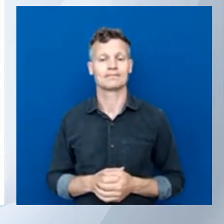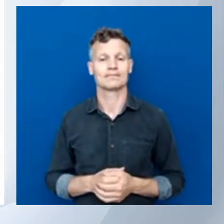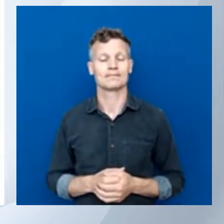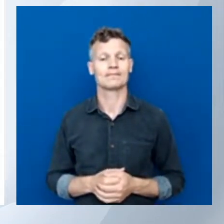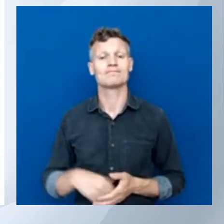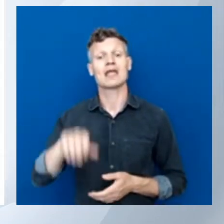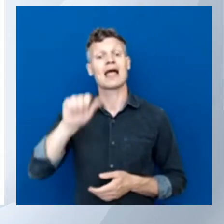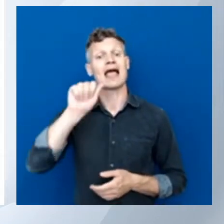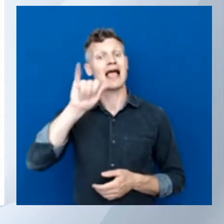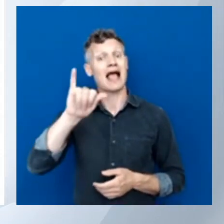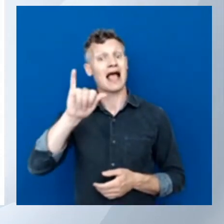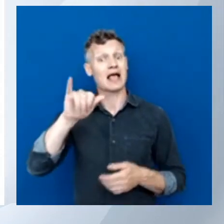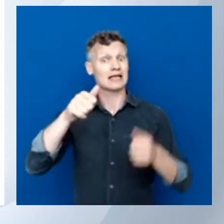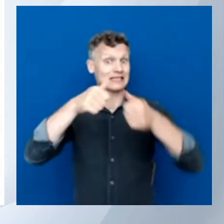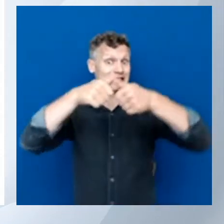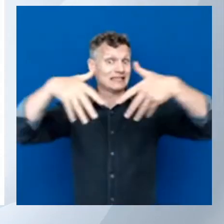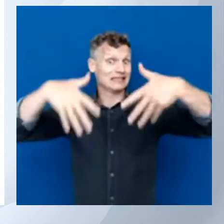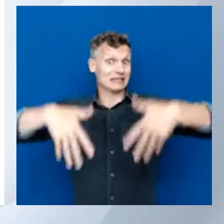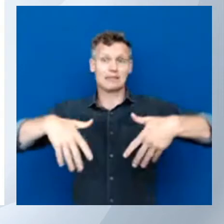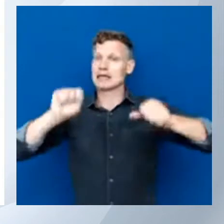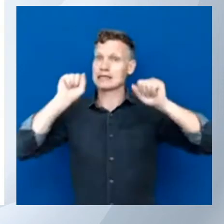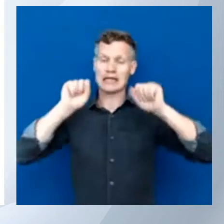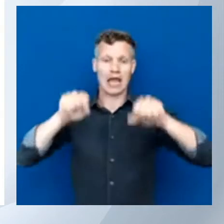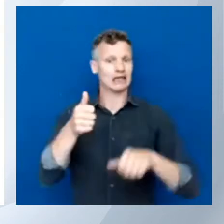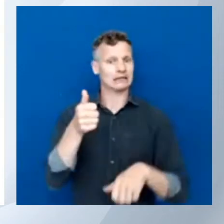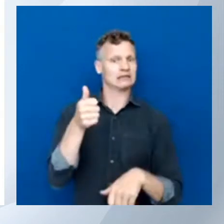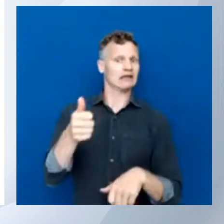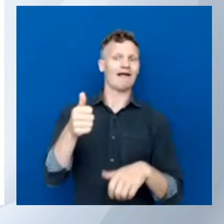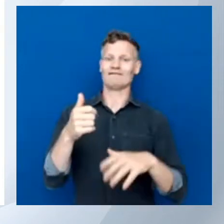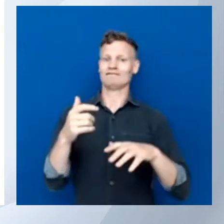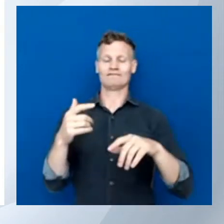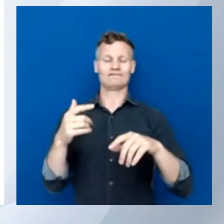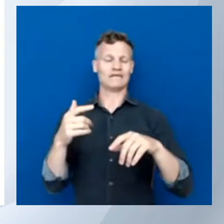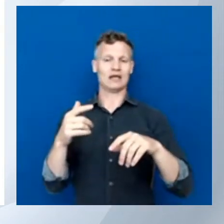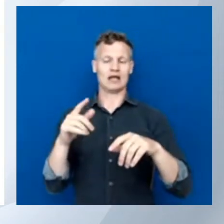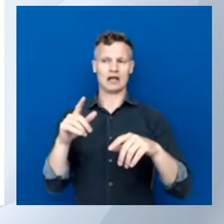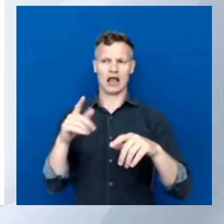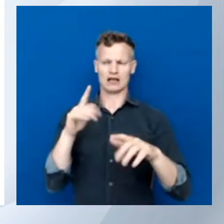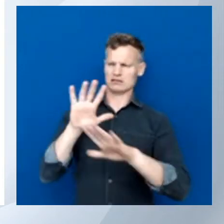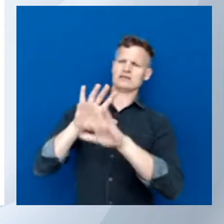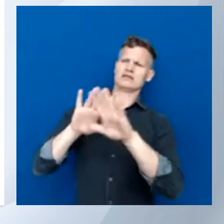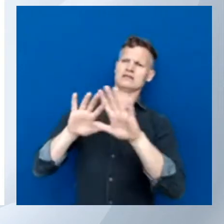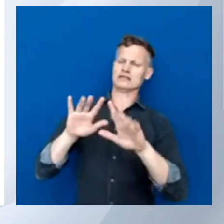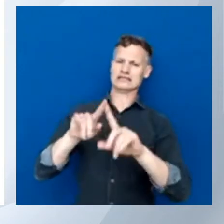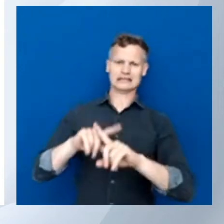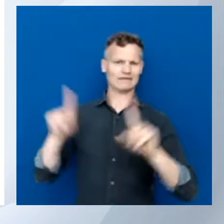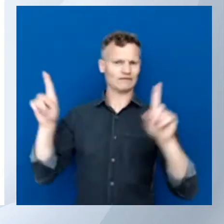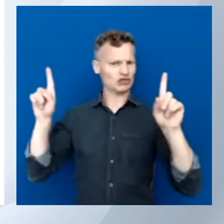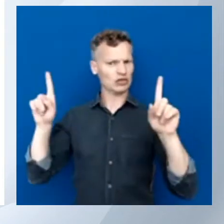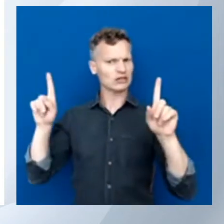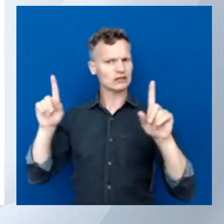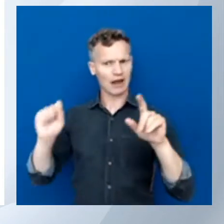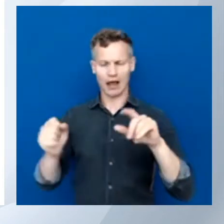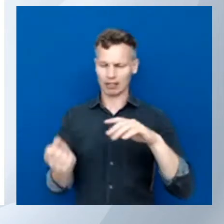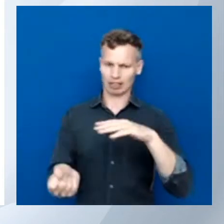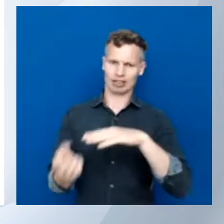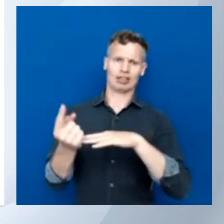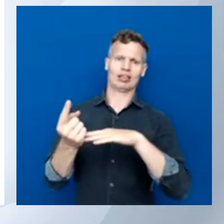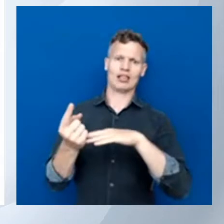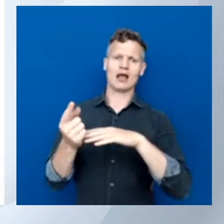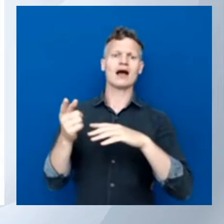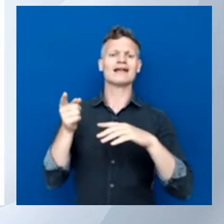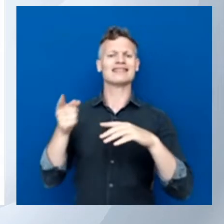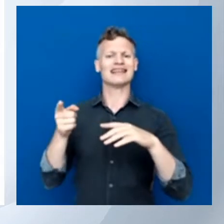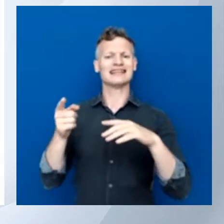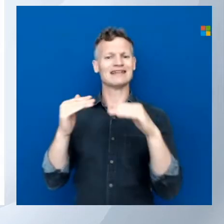variety of reasons. And fairness and interpretability tools can help you understand the behavior of your